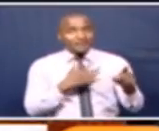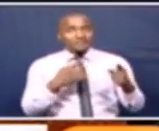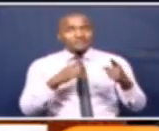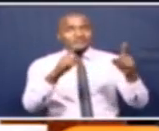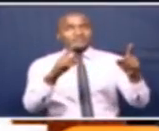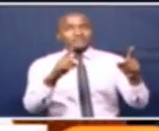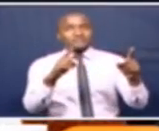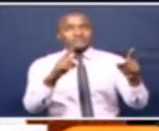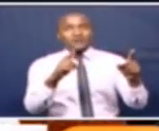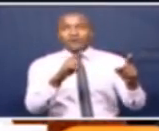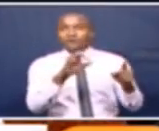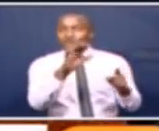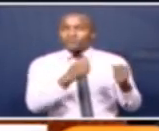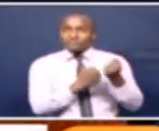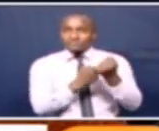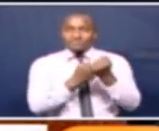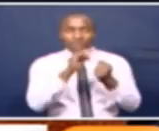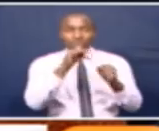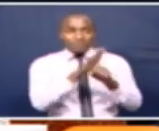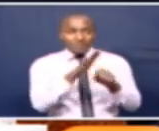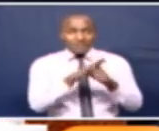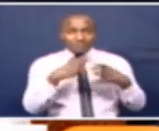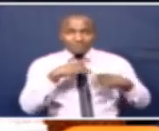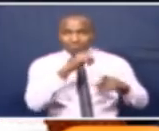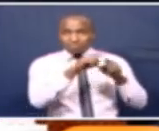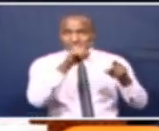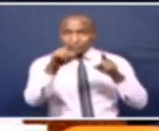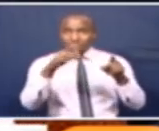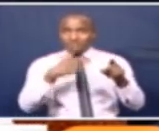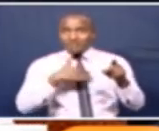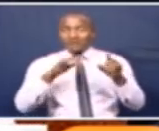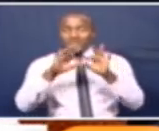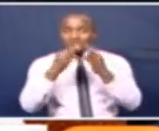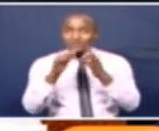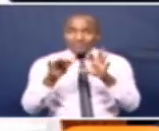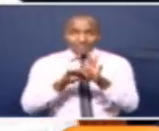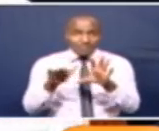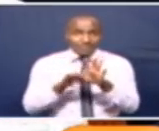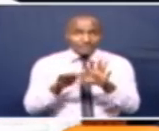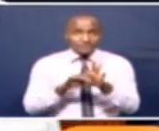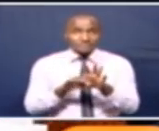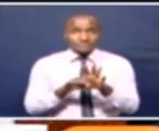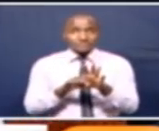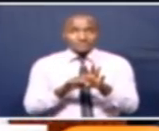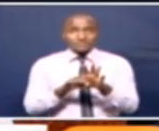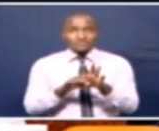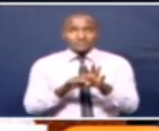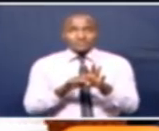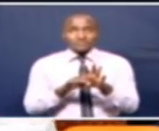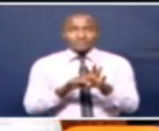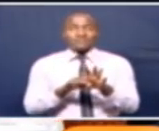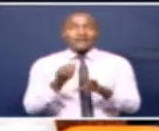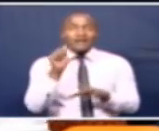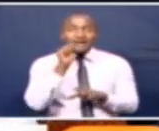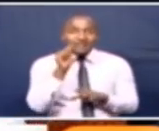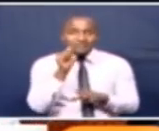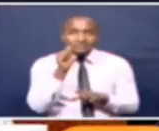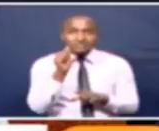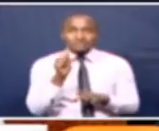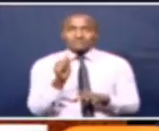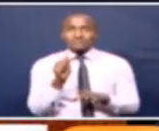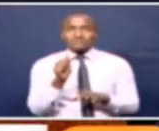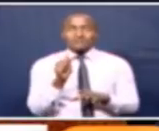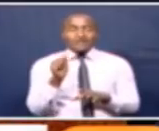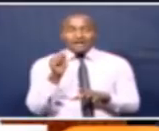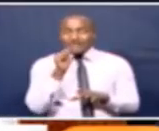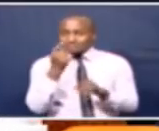come about from the support from so many people. My relatives, small mom, Aunt John, big mom, Aunt